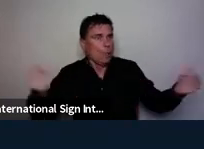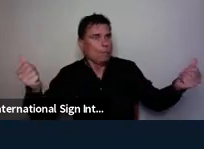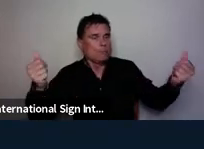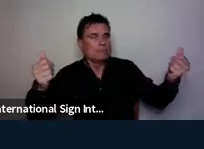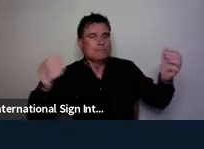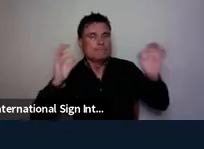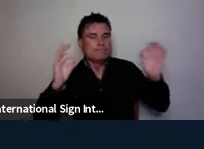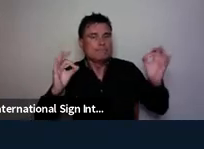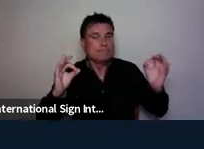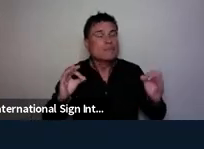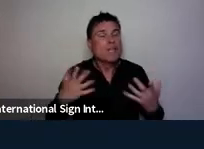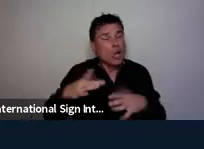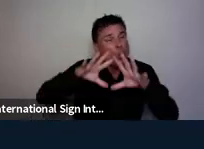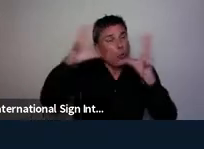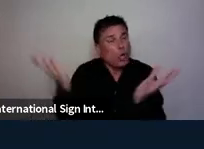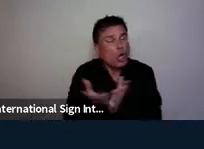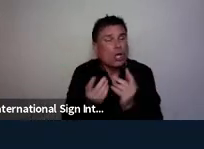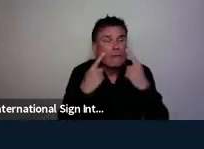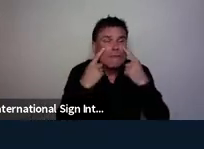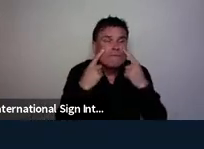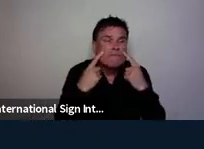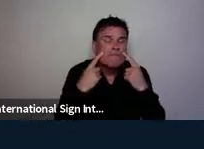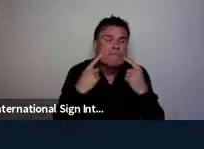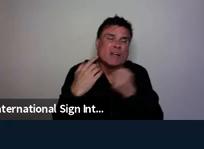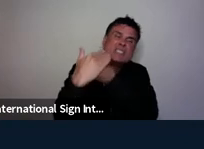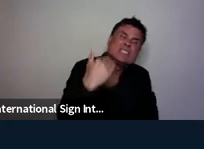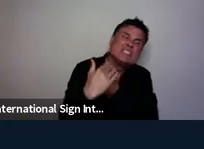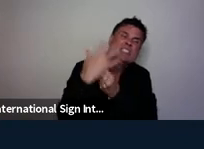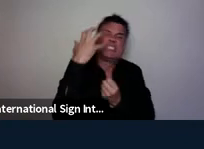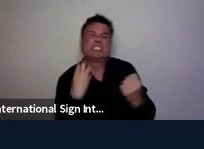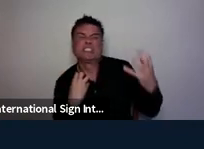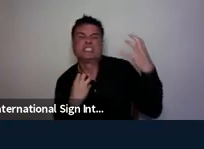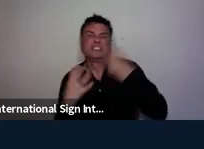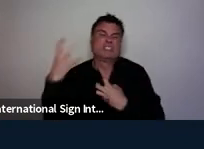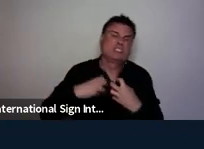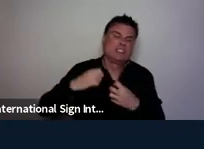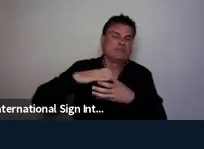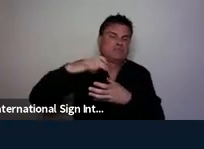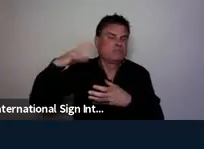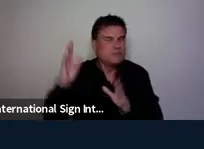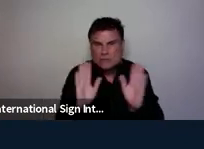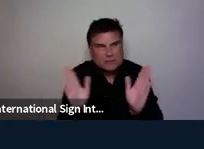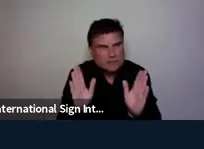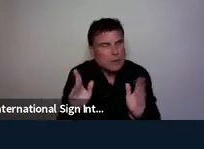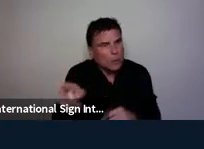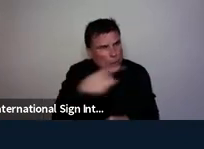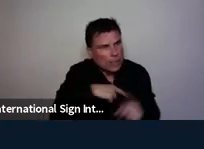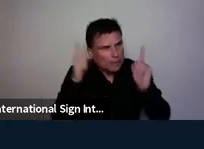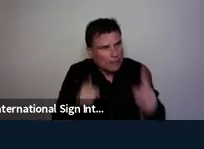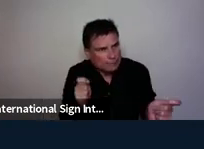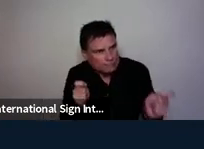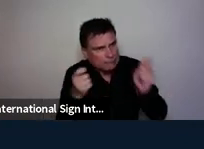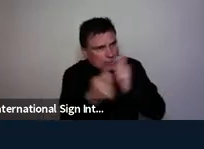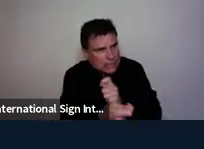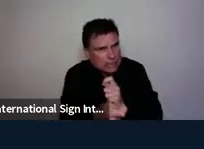protected. Starting small would still be appreciated. Simply minimize our plastic and energy use. Just do our best